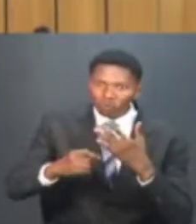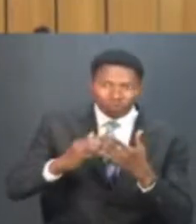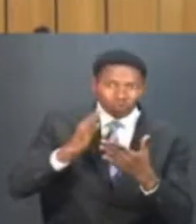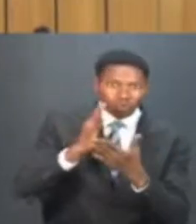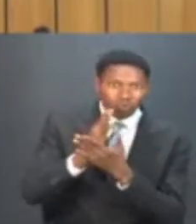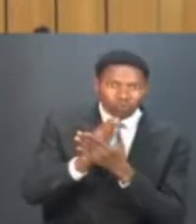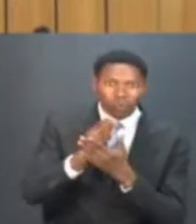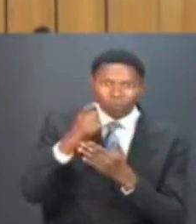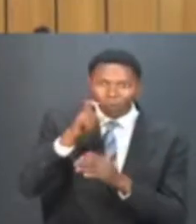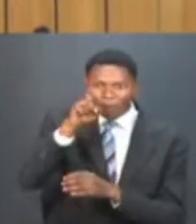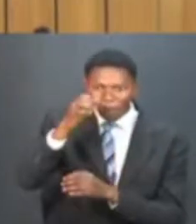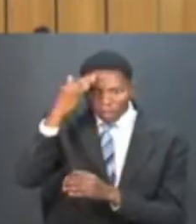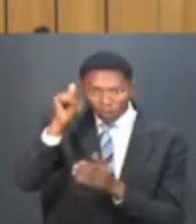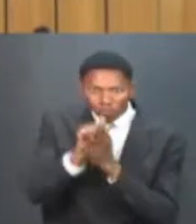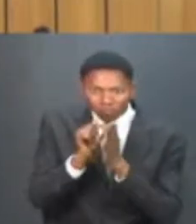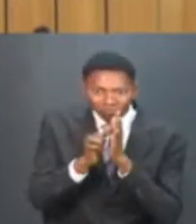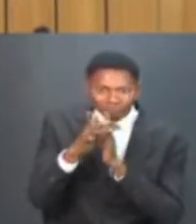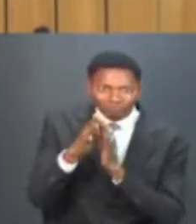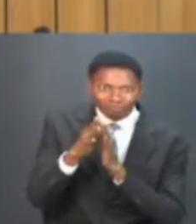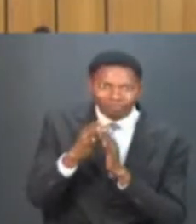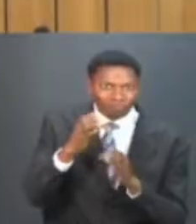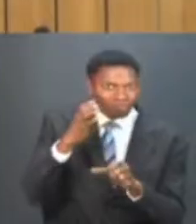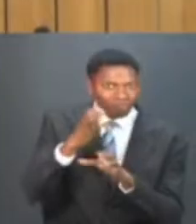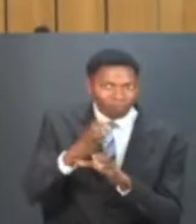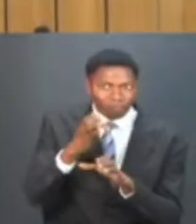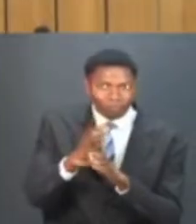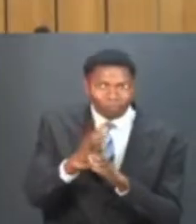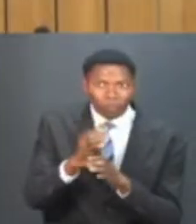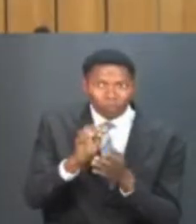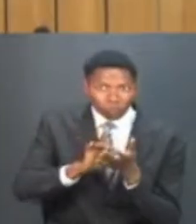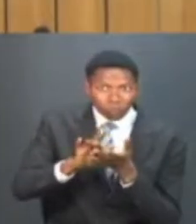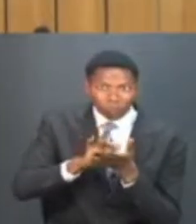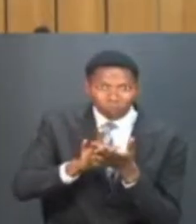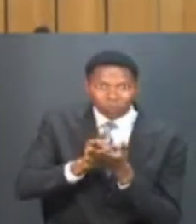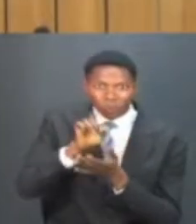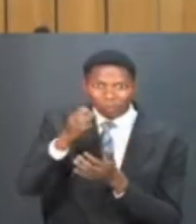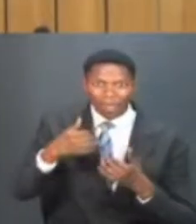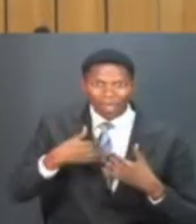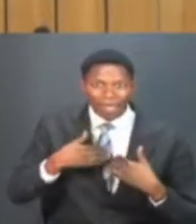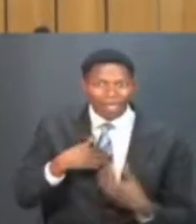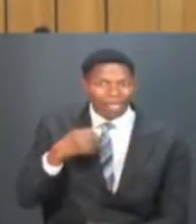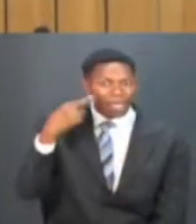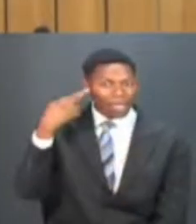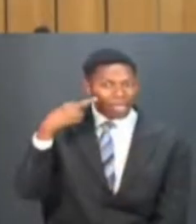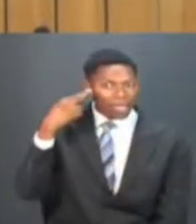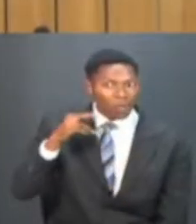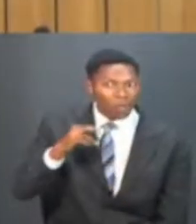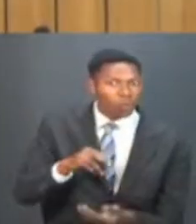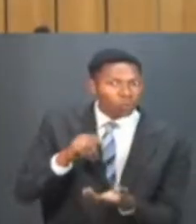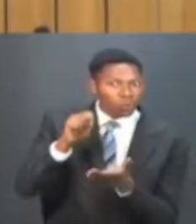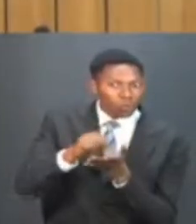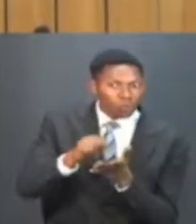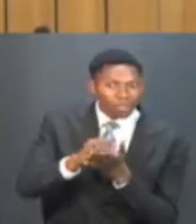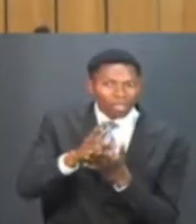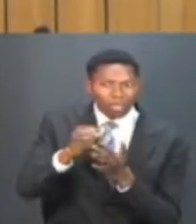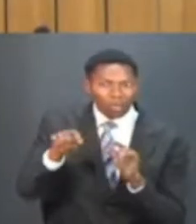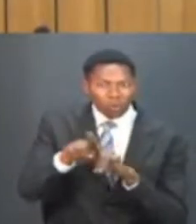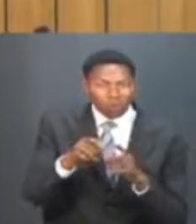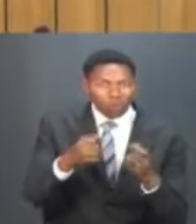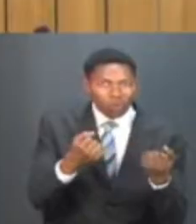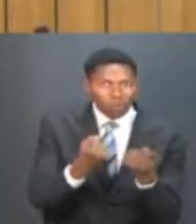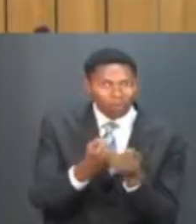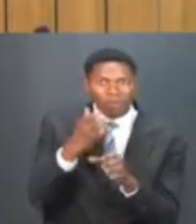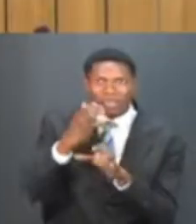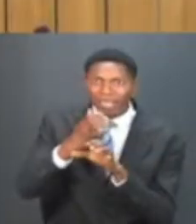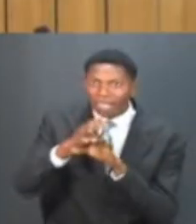care. Treatment costs for chemotherapy, radiotherapy, surgery, and supportive care are far beyond